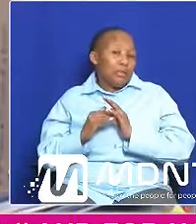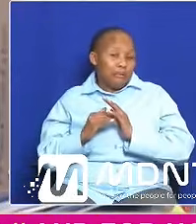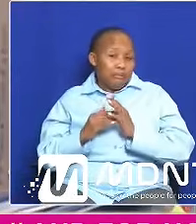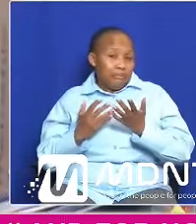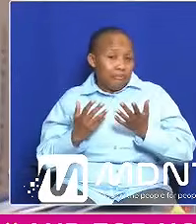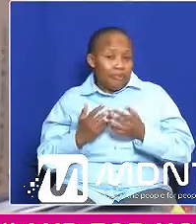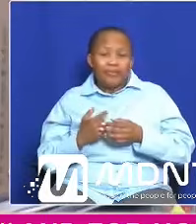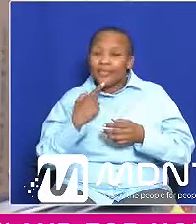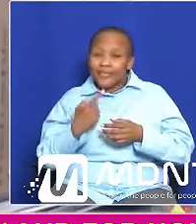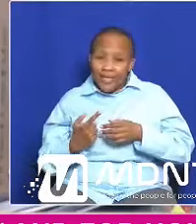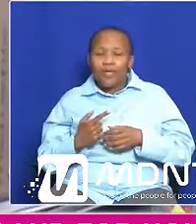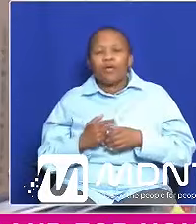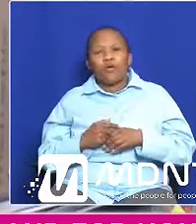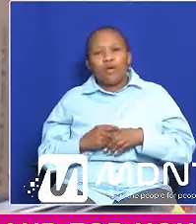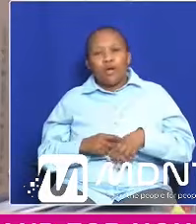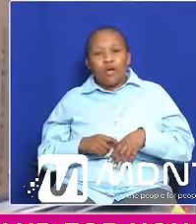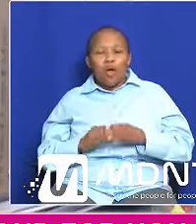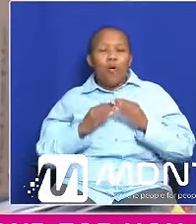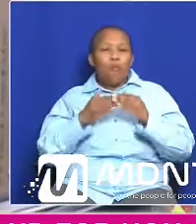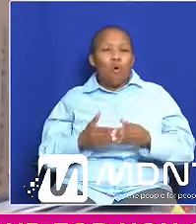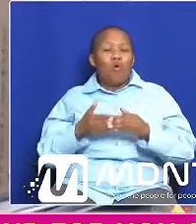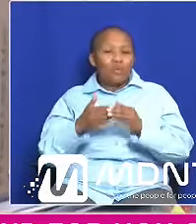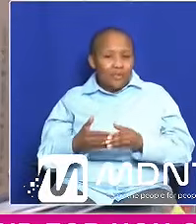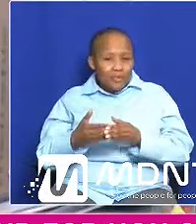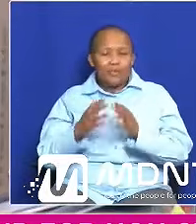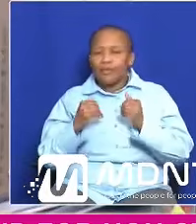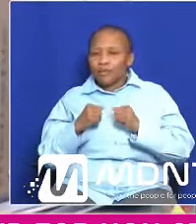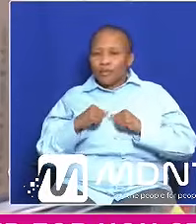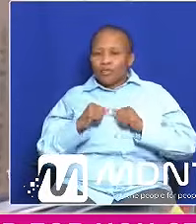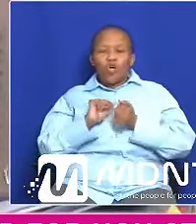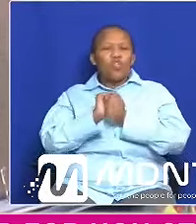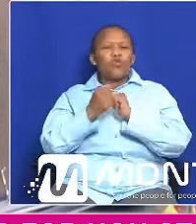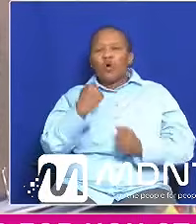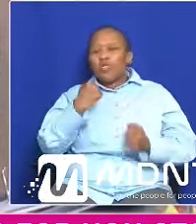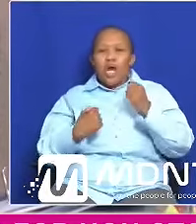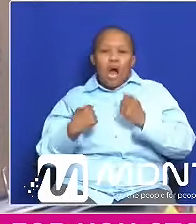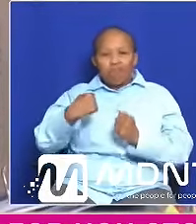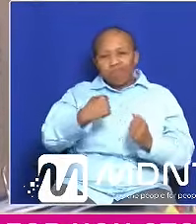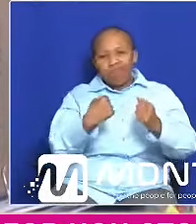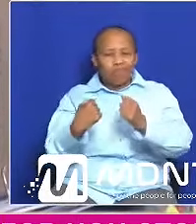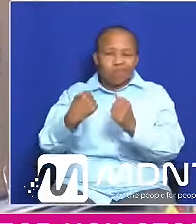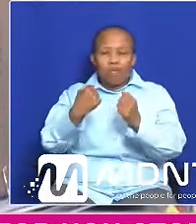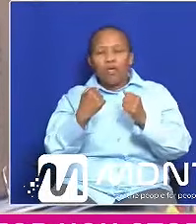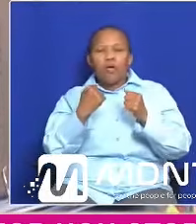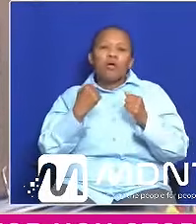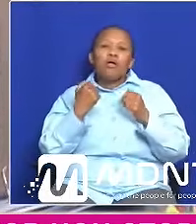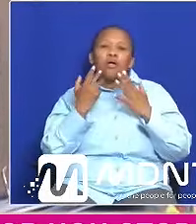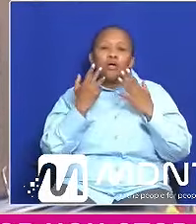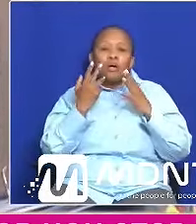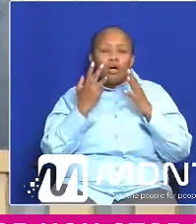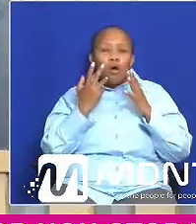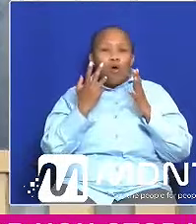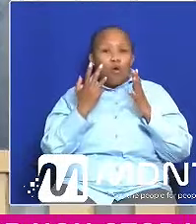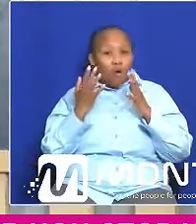together, riding sports cars. He asked whether you visited each other, and you said he had never visited you. You recall